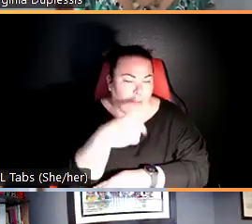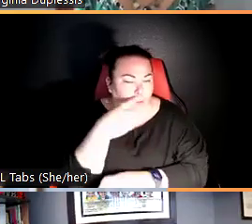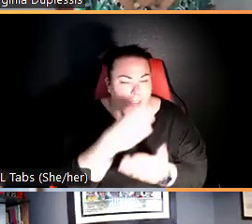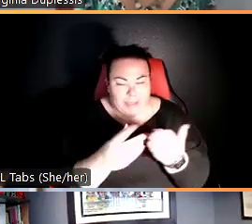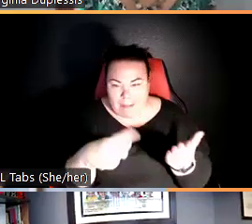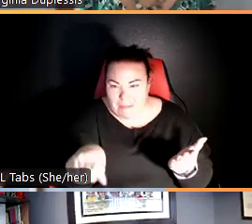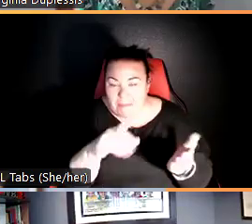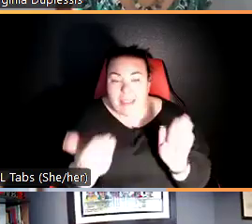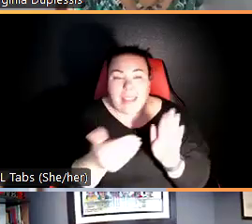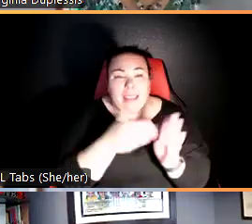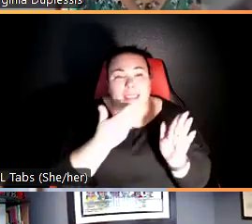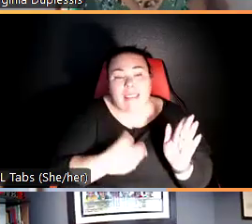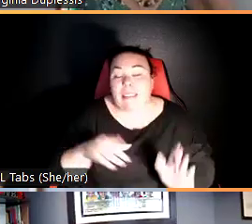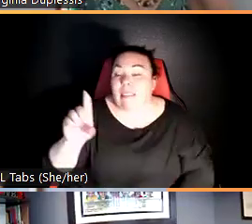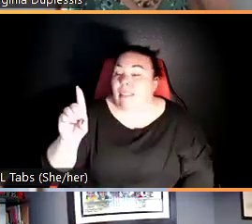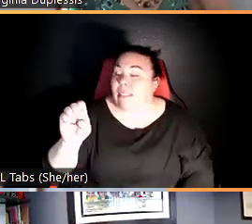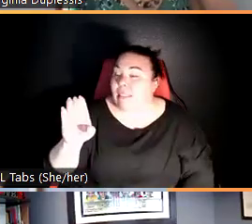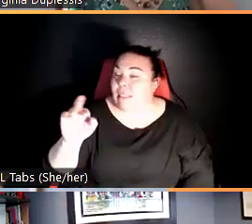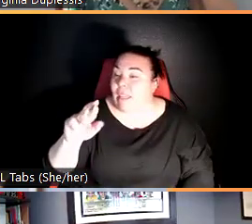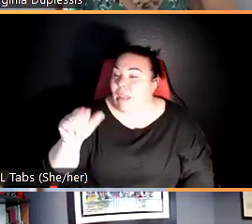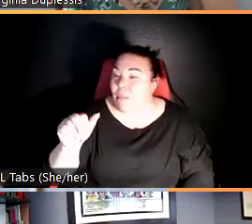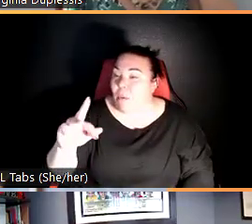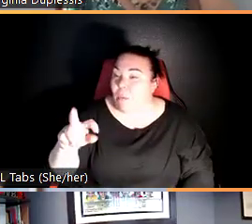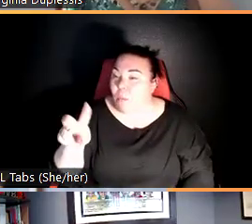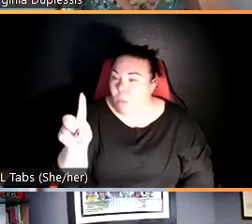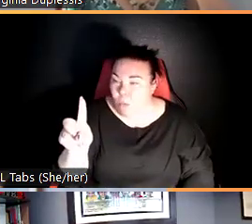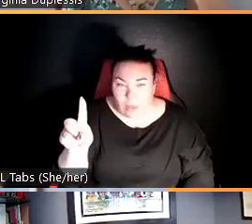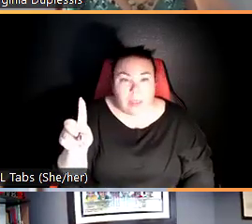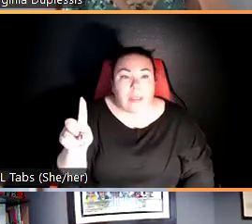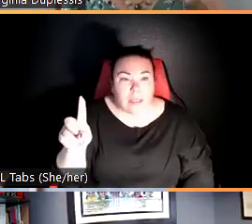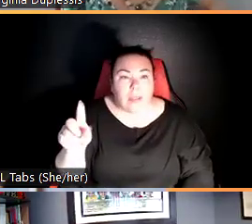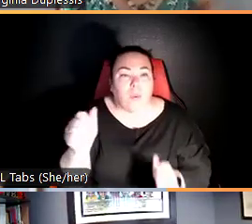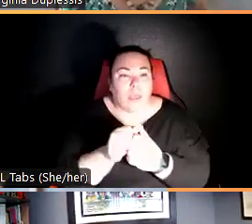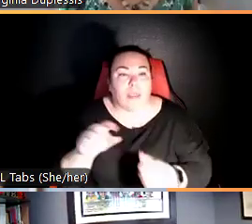Again, my name's Deborah Ward with the YWCA of San